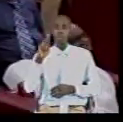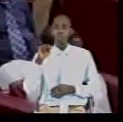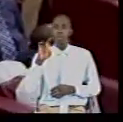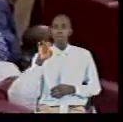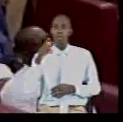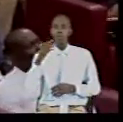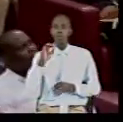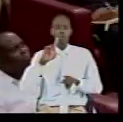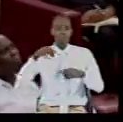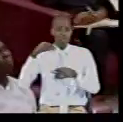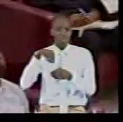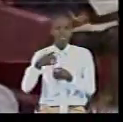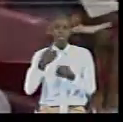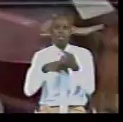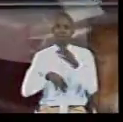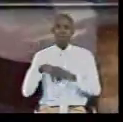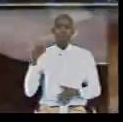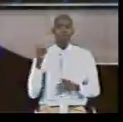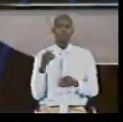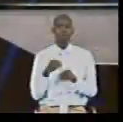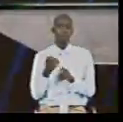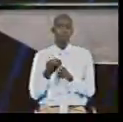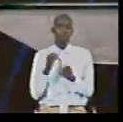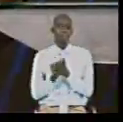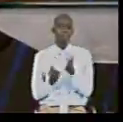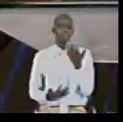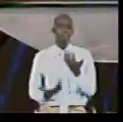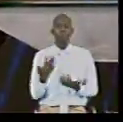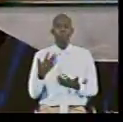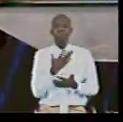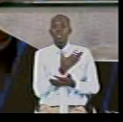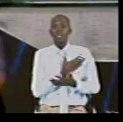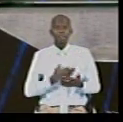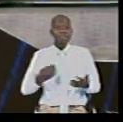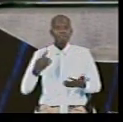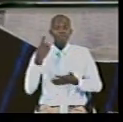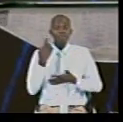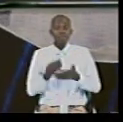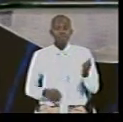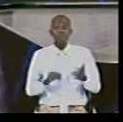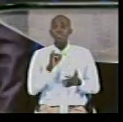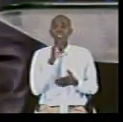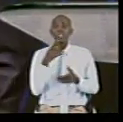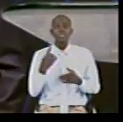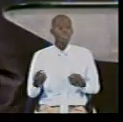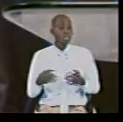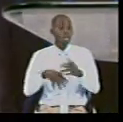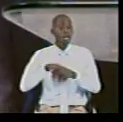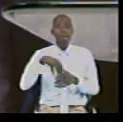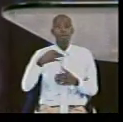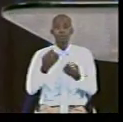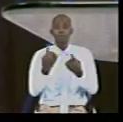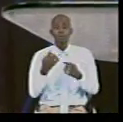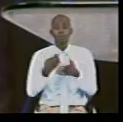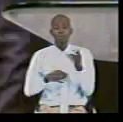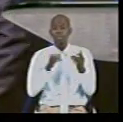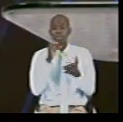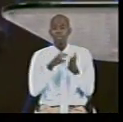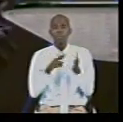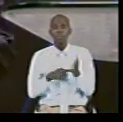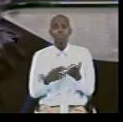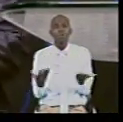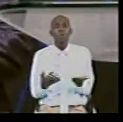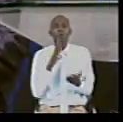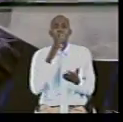Sadducees, everything they did and everything they threatened, what's the outcome? Where are they today? What are you afraid of? We